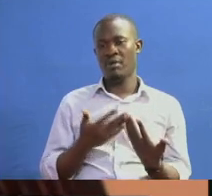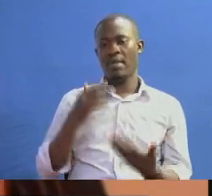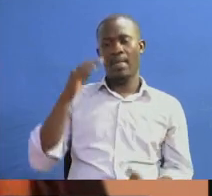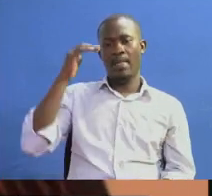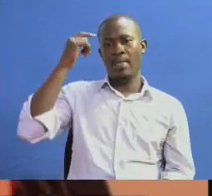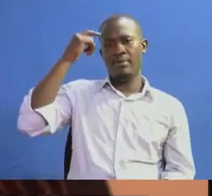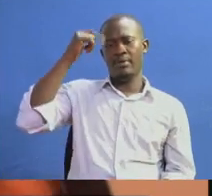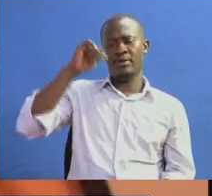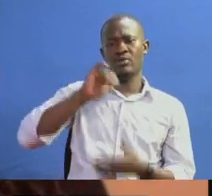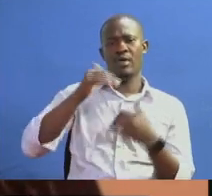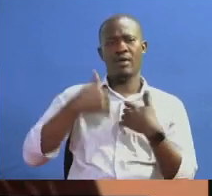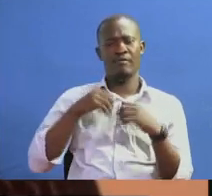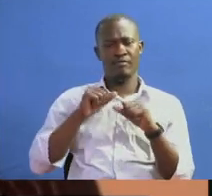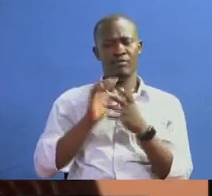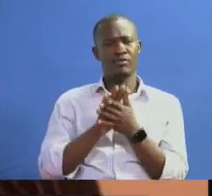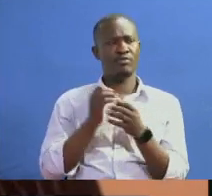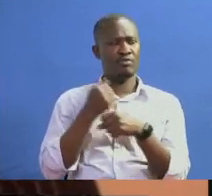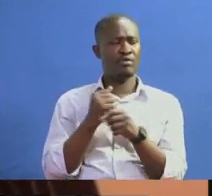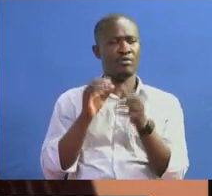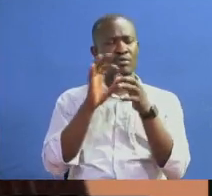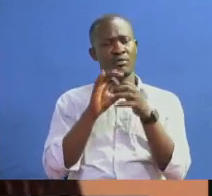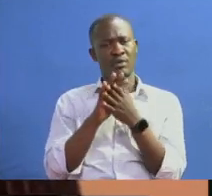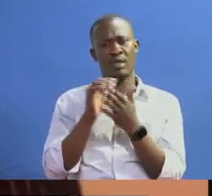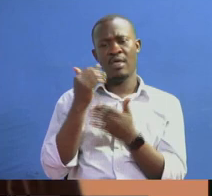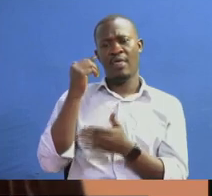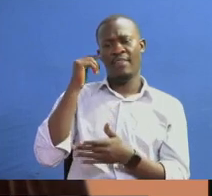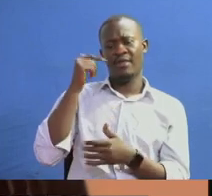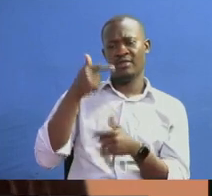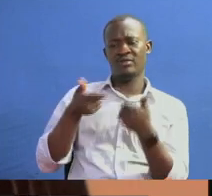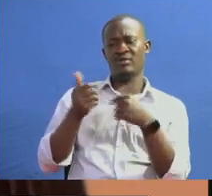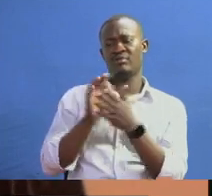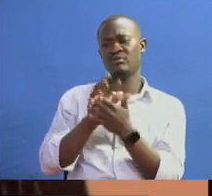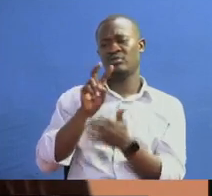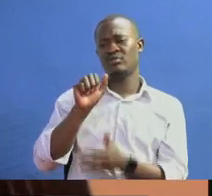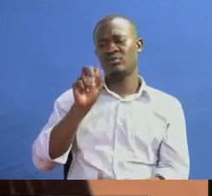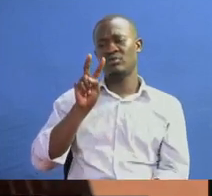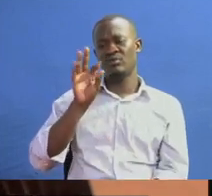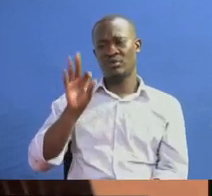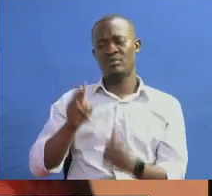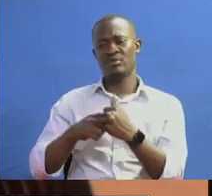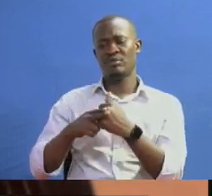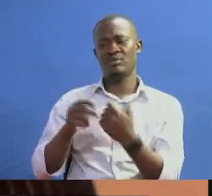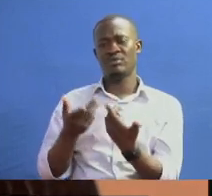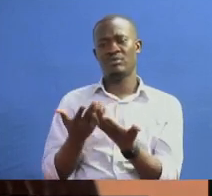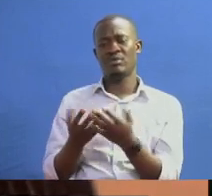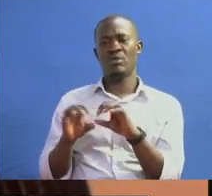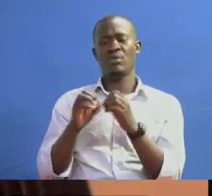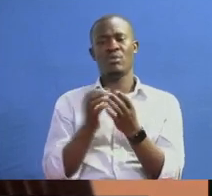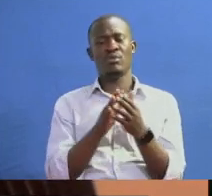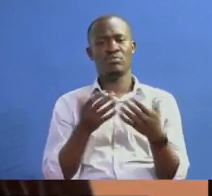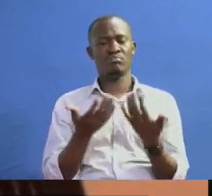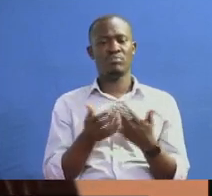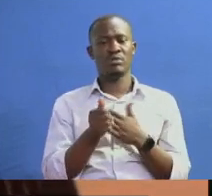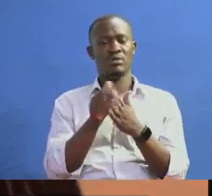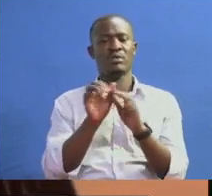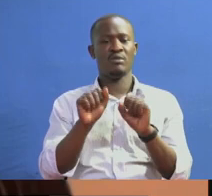have is really, you know, we can collaborate together and think so that even come 2027, we could even have a youth-led organization or party